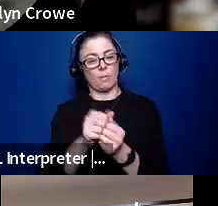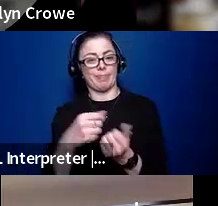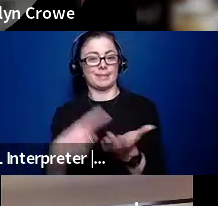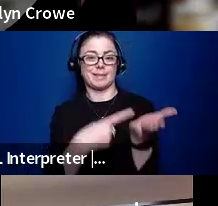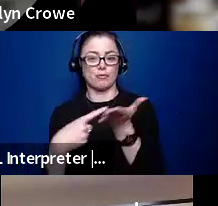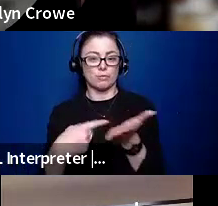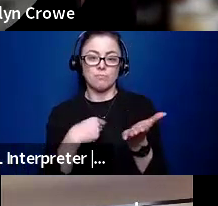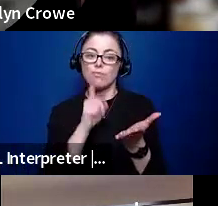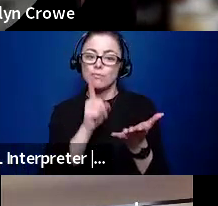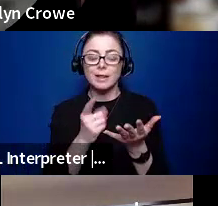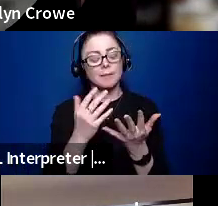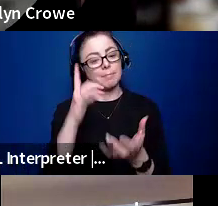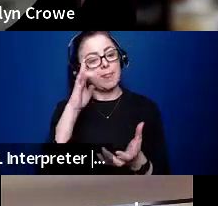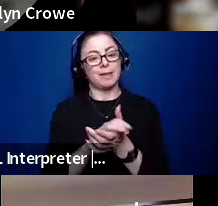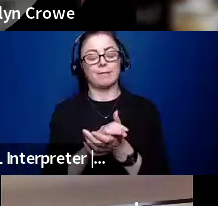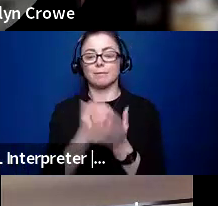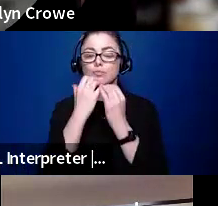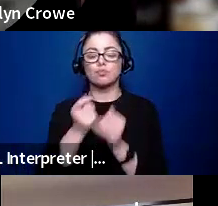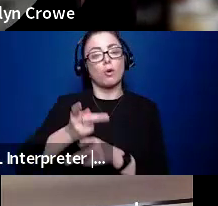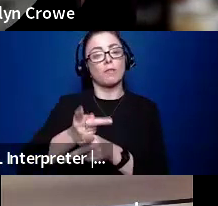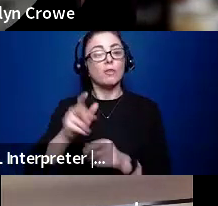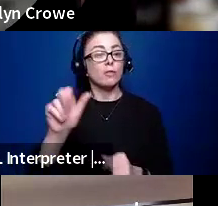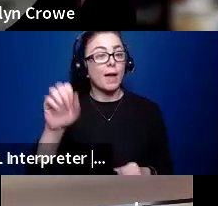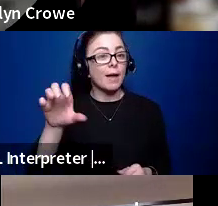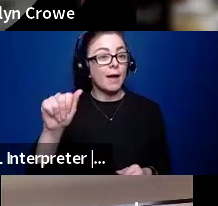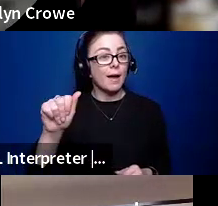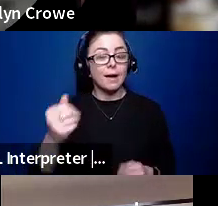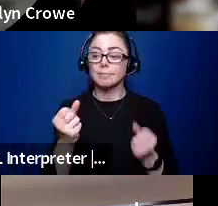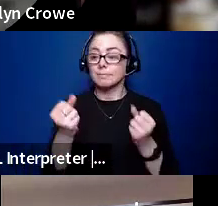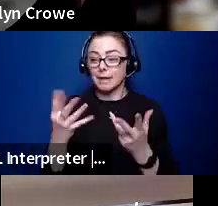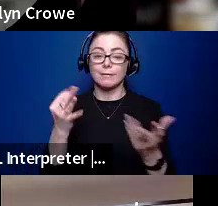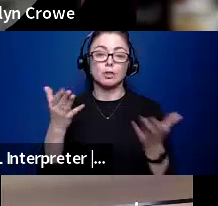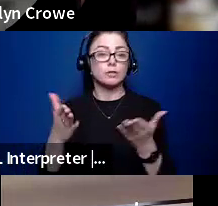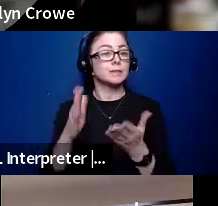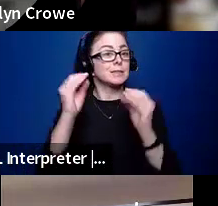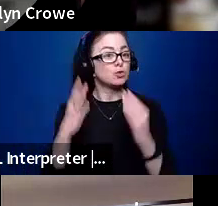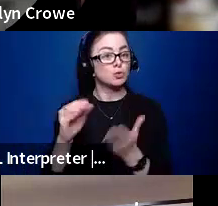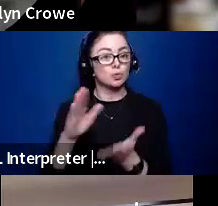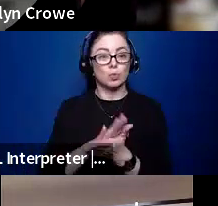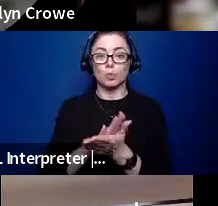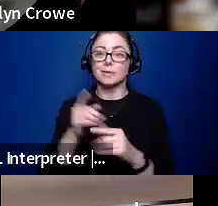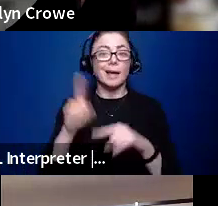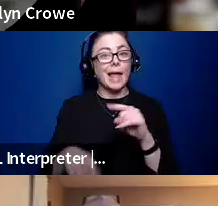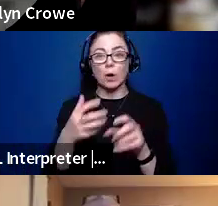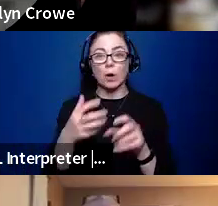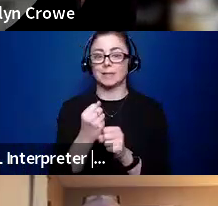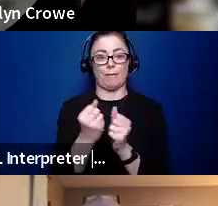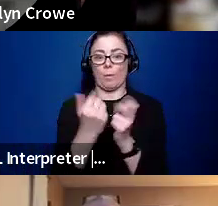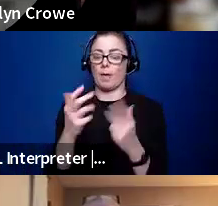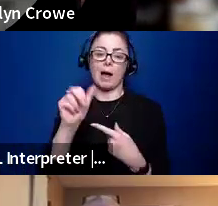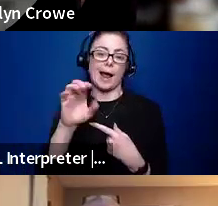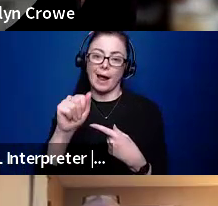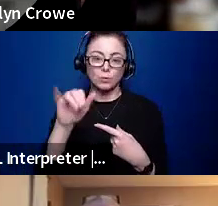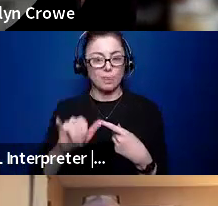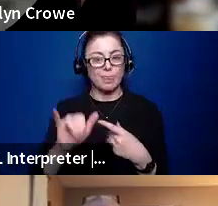in preservation of the AEAs and all of the services that many of the schools and teachers cannot receive any other way. And so these proposals